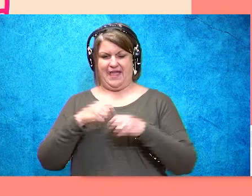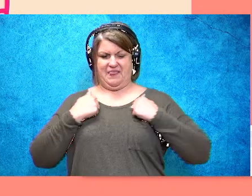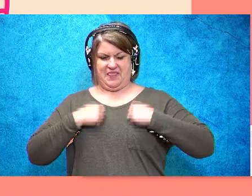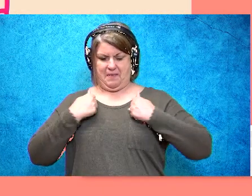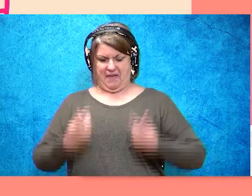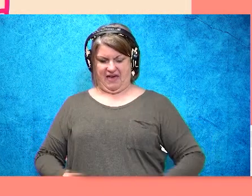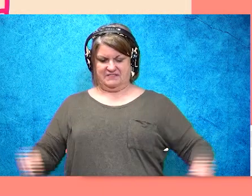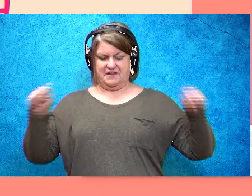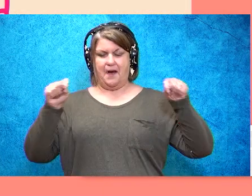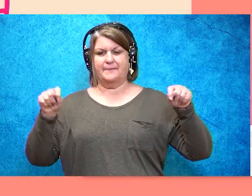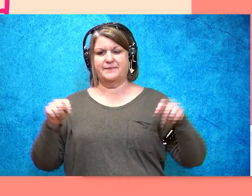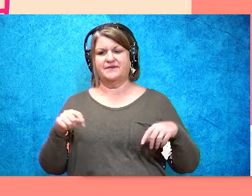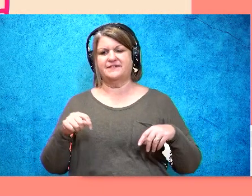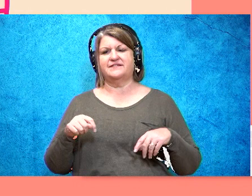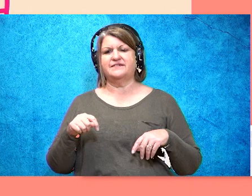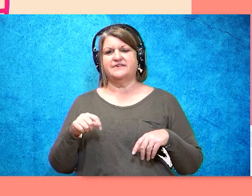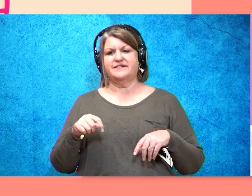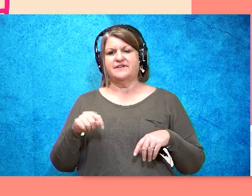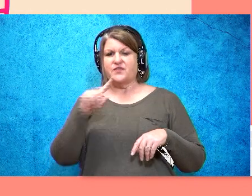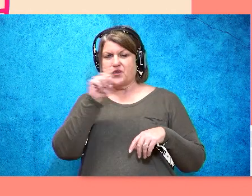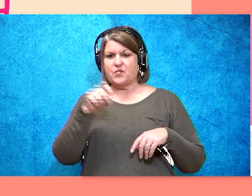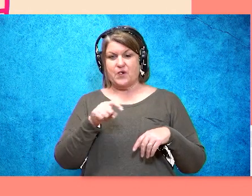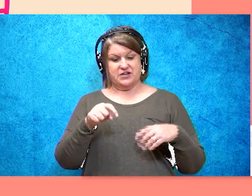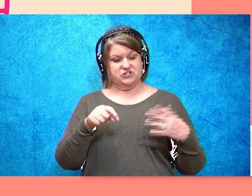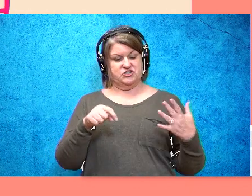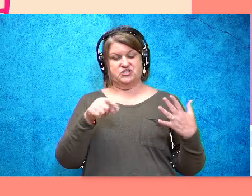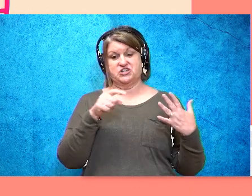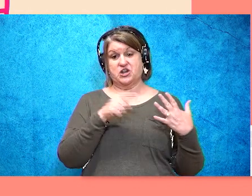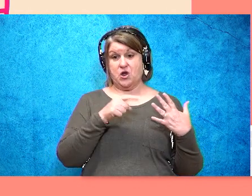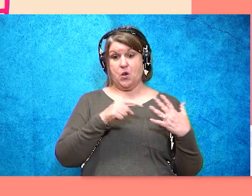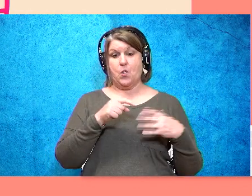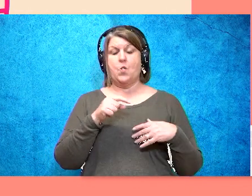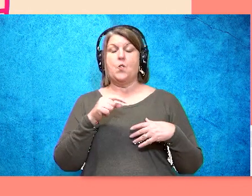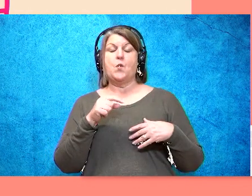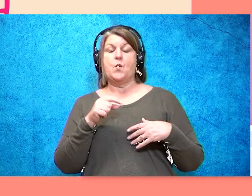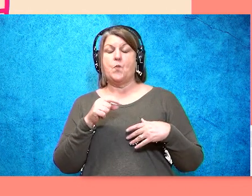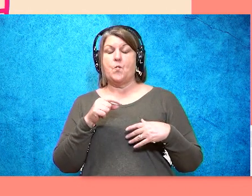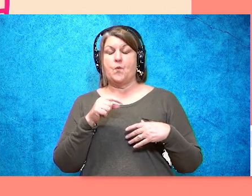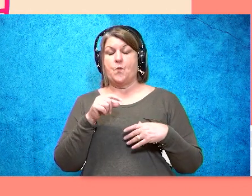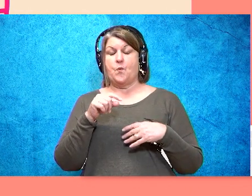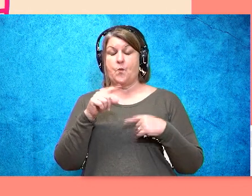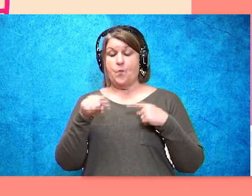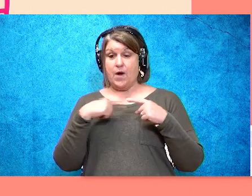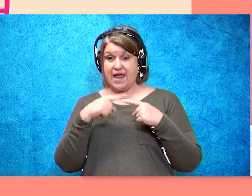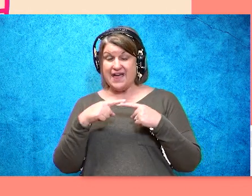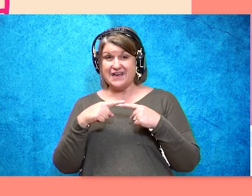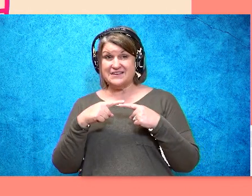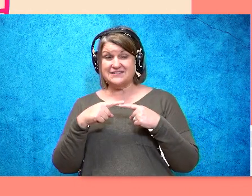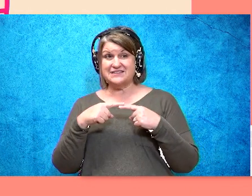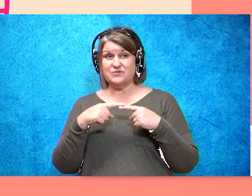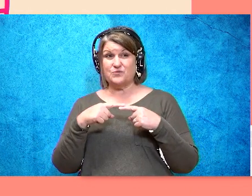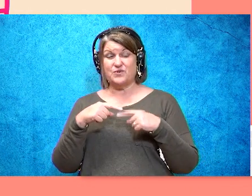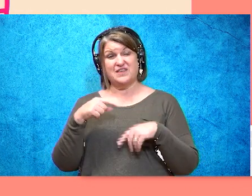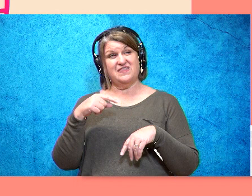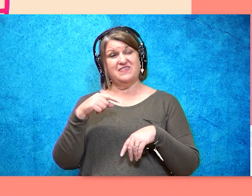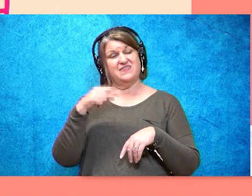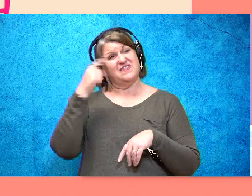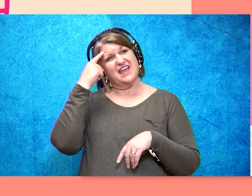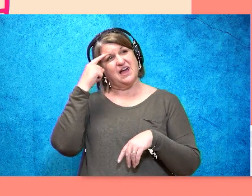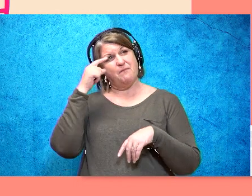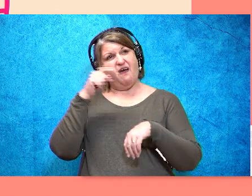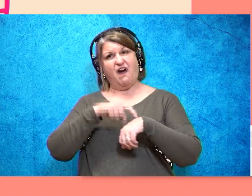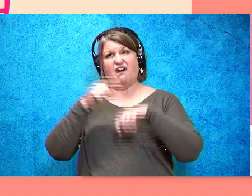is telling you to think about a time. Now, when we think about time, we usually think about clocks. Time can also mean